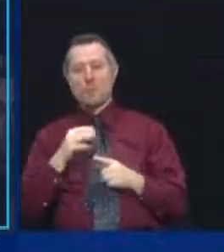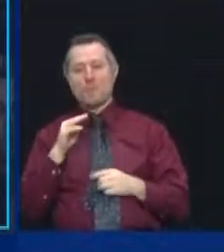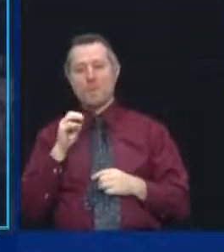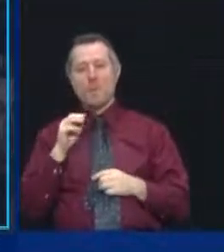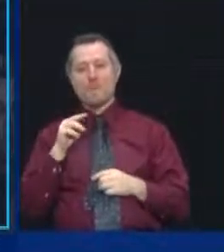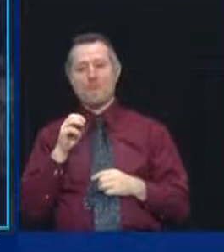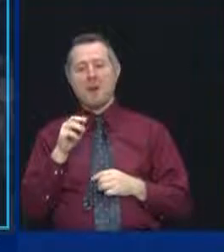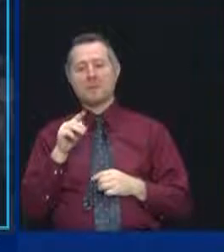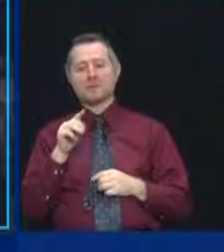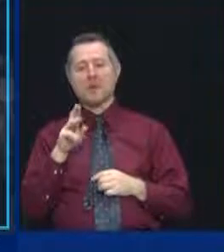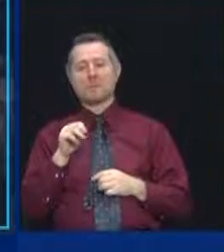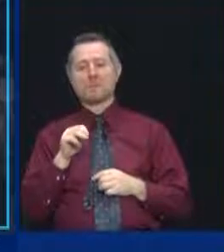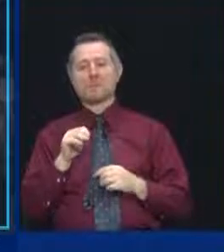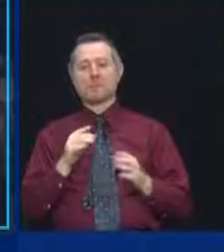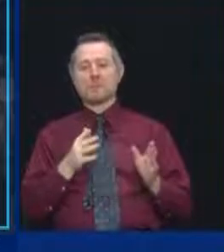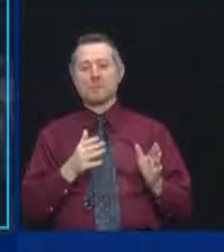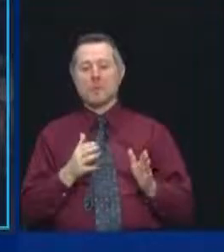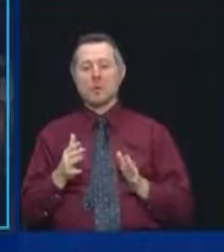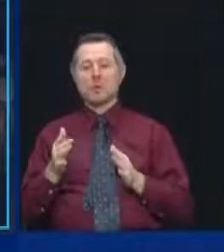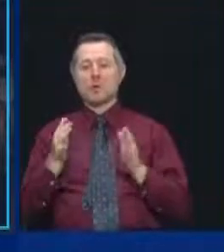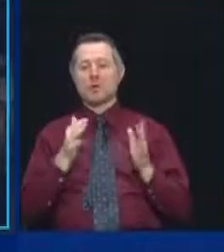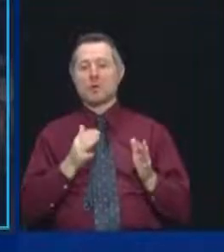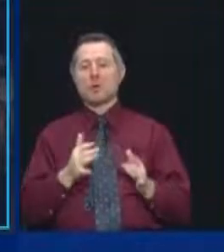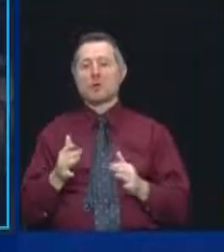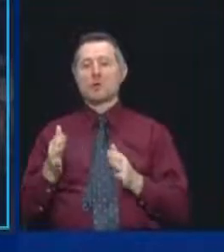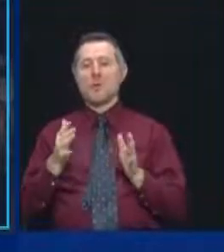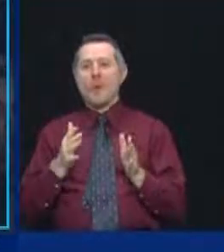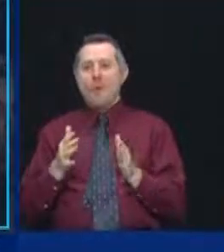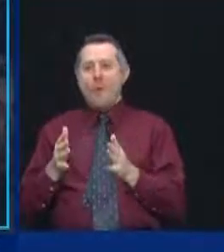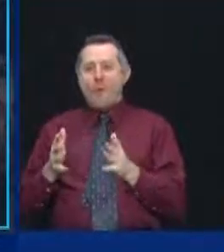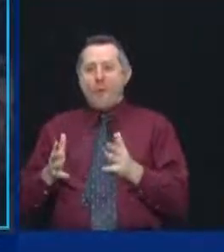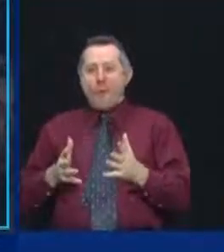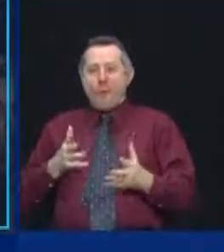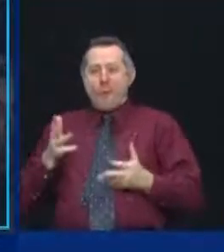is part of that momentum. They build it, you know.